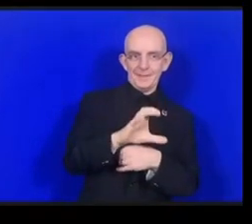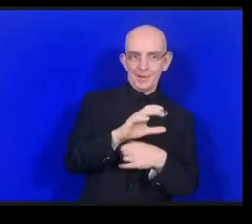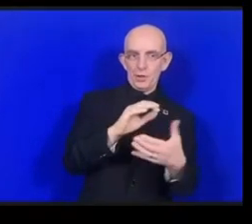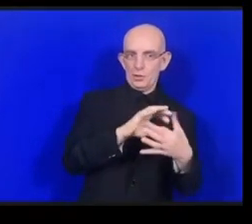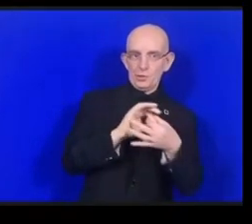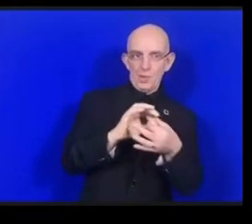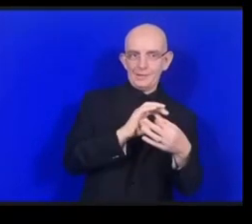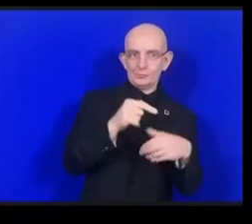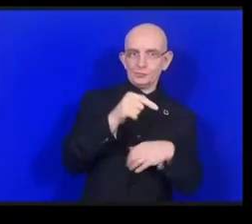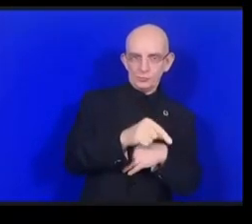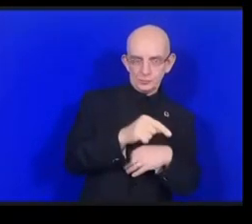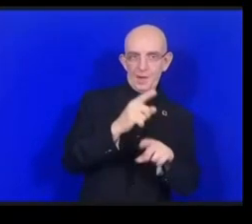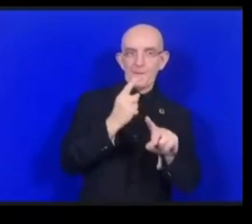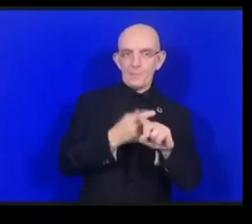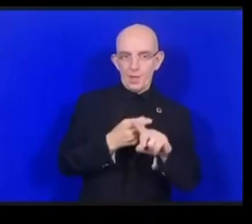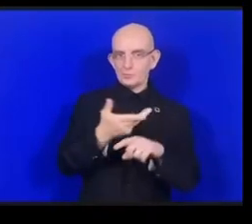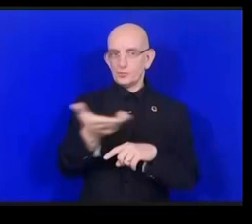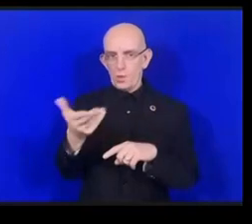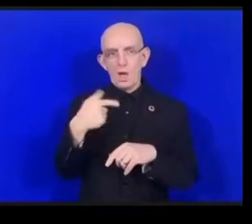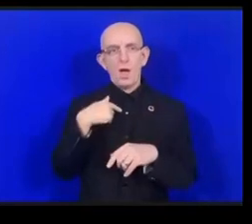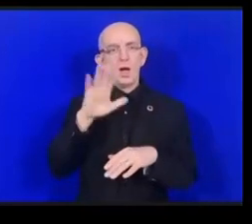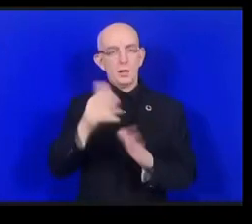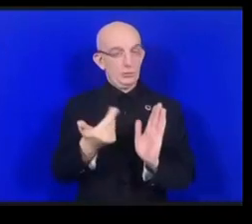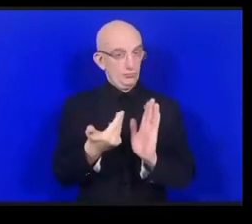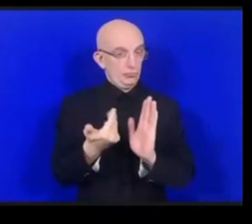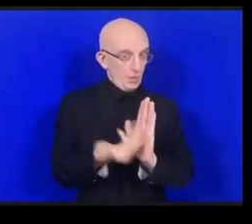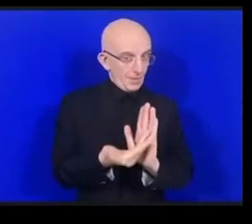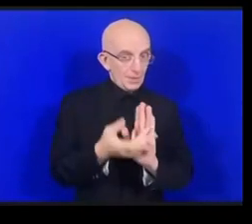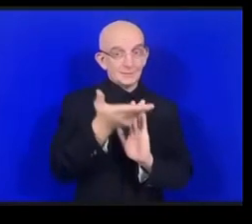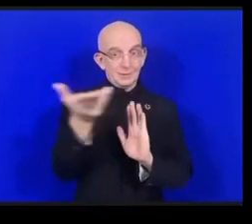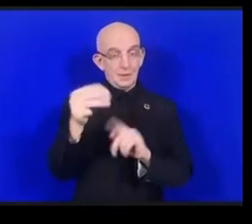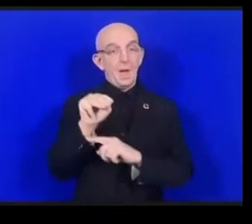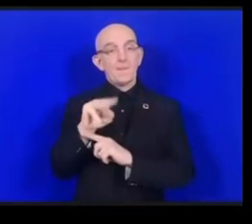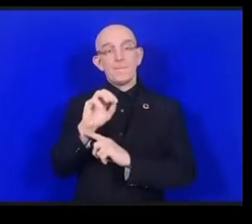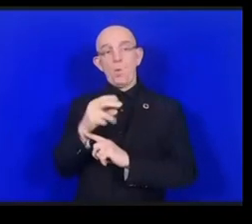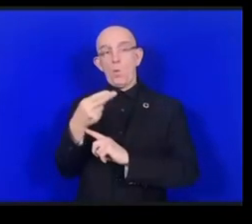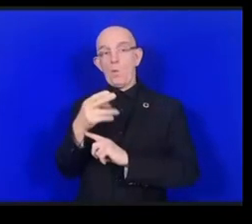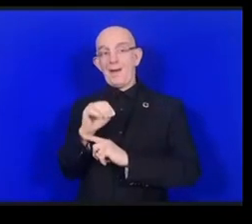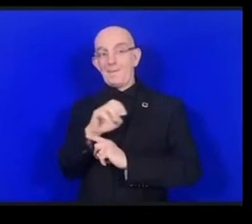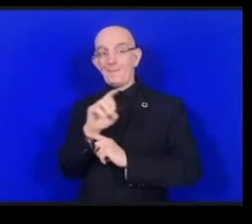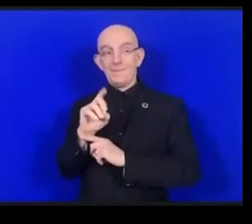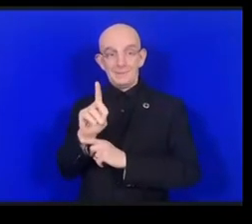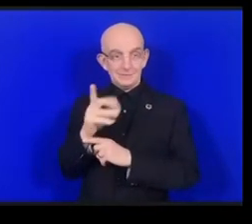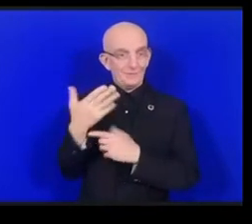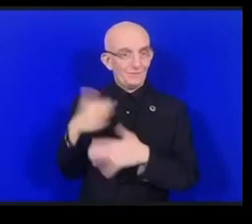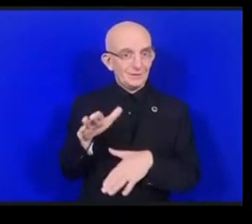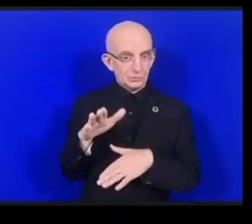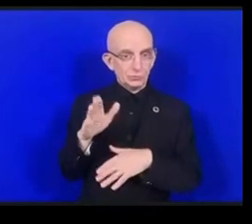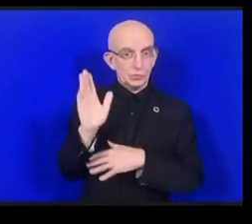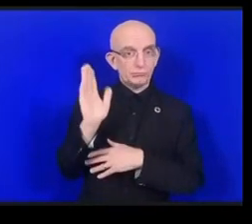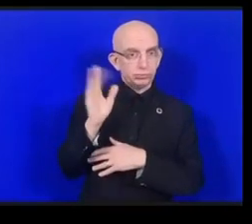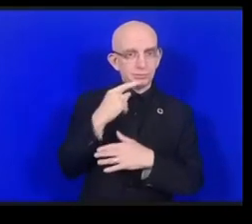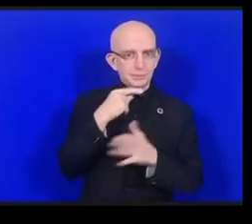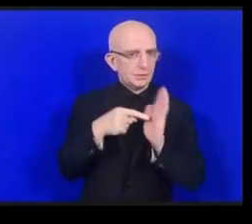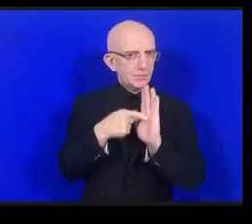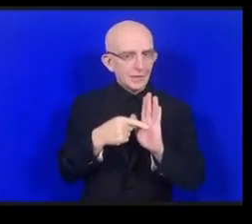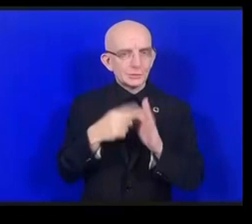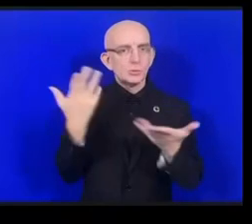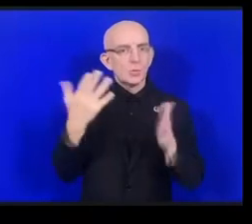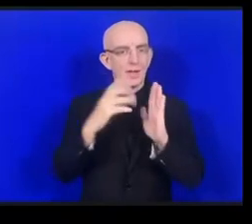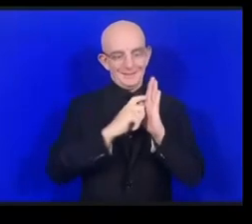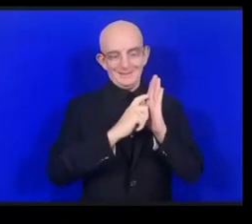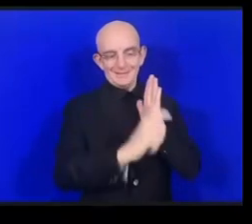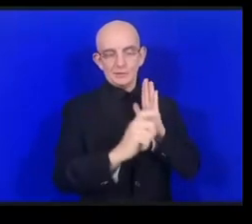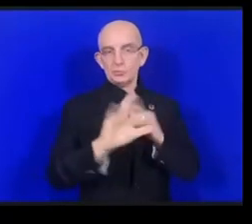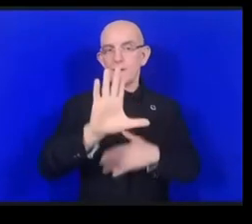508 in the United States and that is EXA exactly an example how public procurement